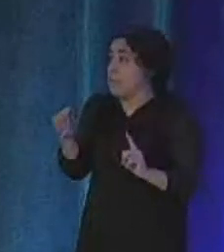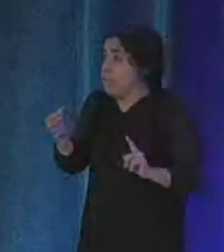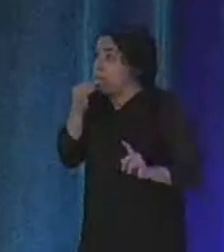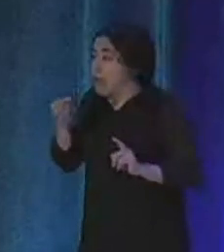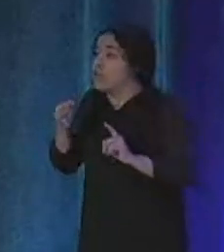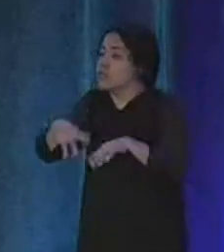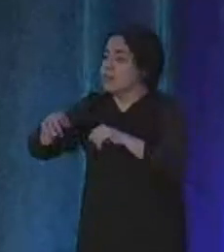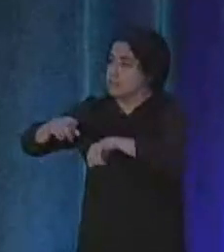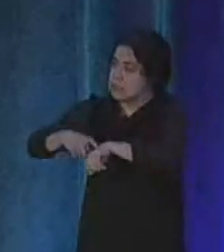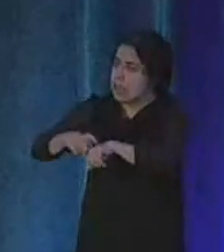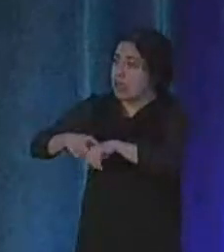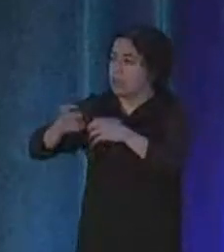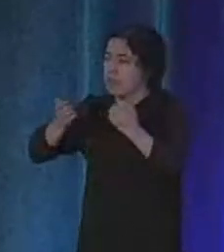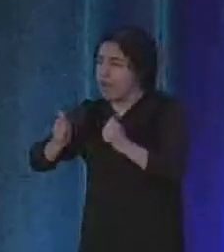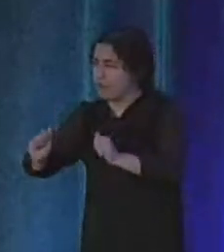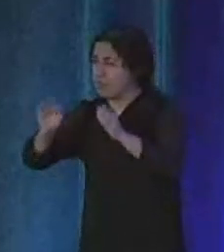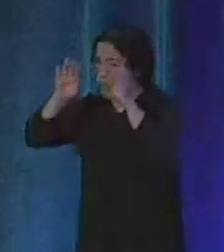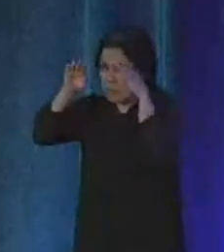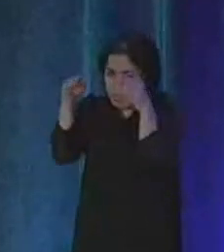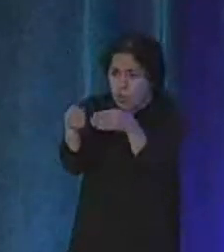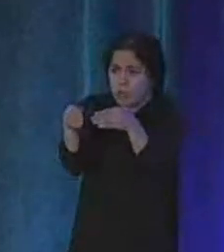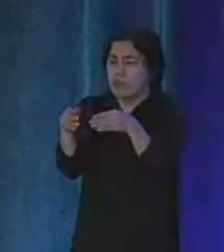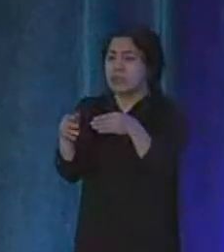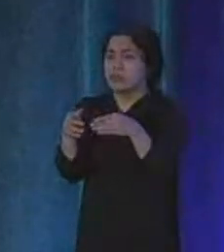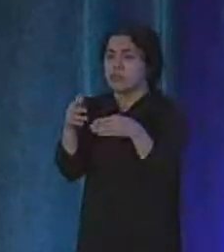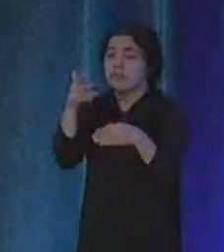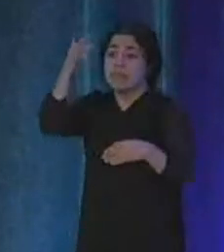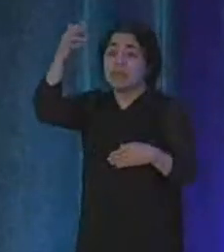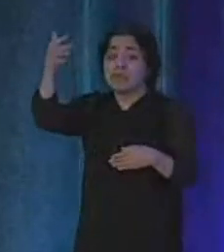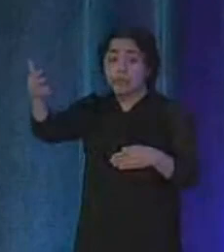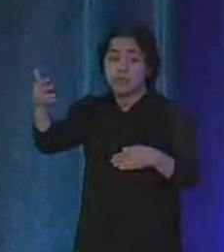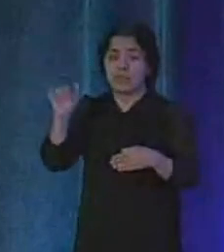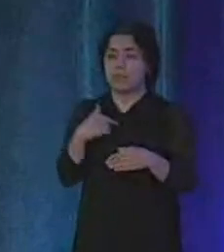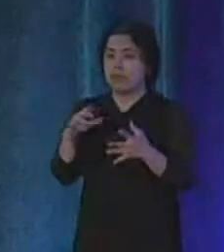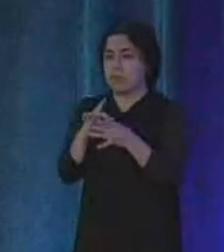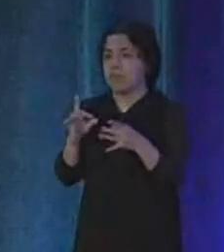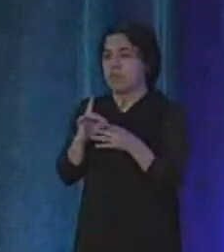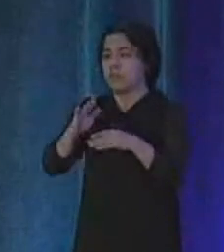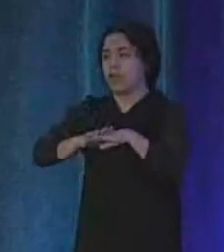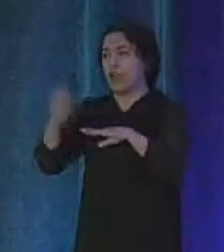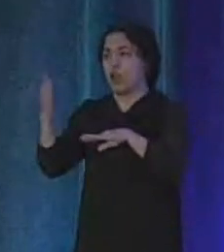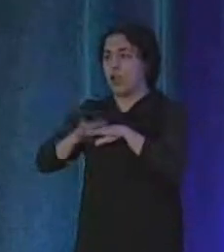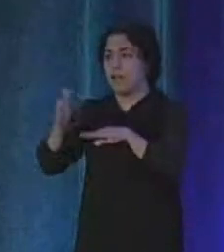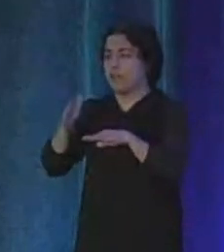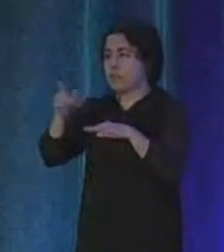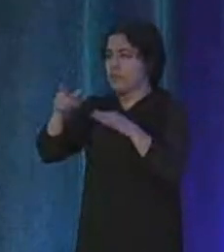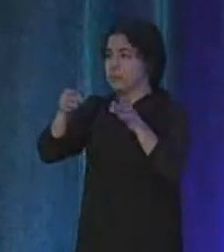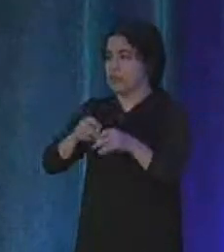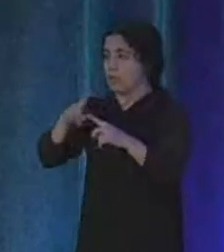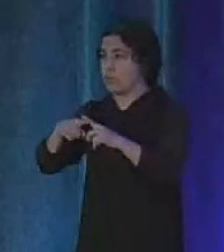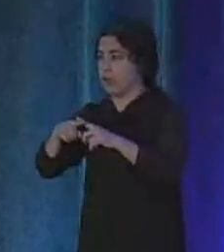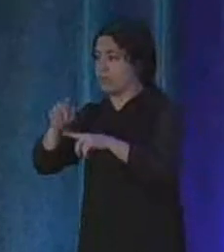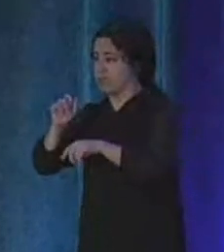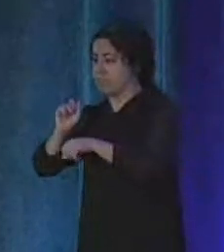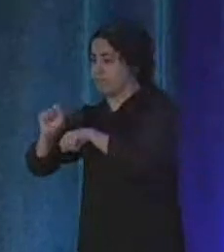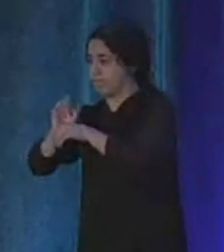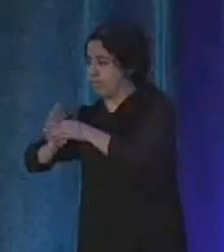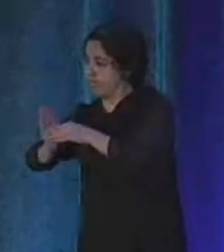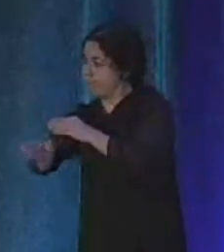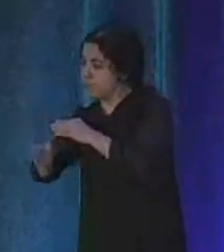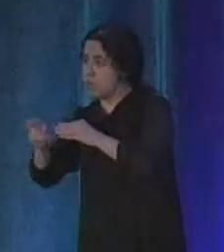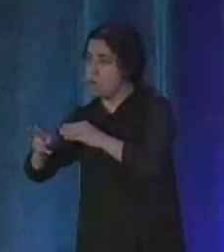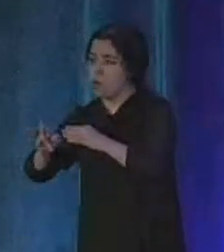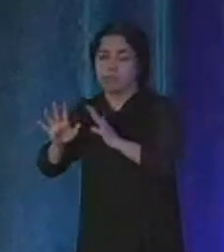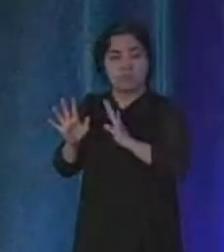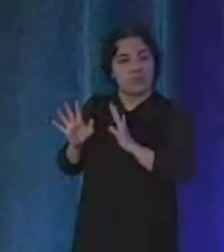effort, and a little bit of focus, and you can eventually, as I mentioned, on and off like a light switch. So let's start diving into some